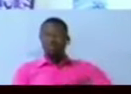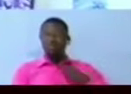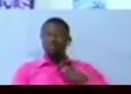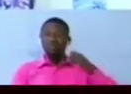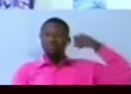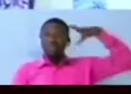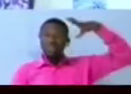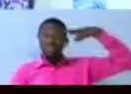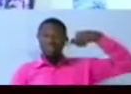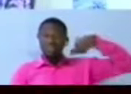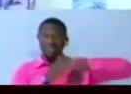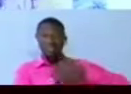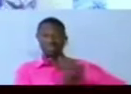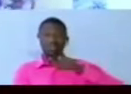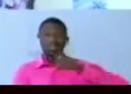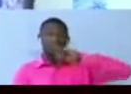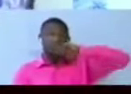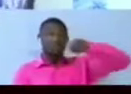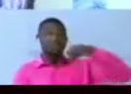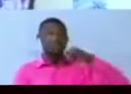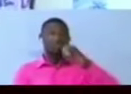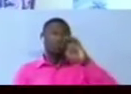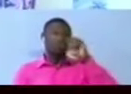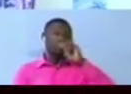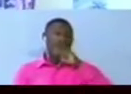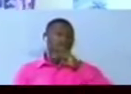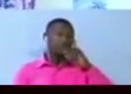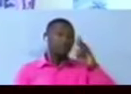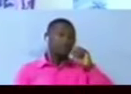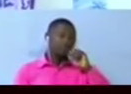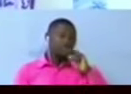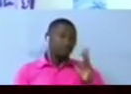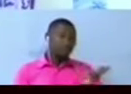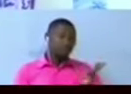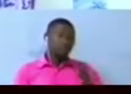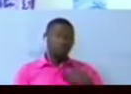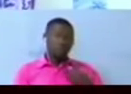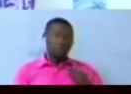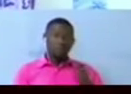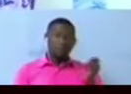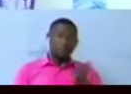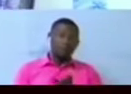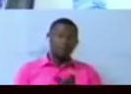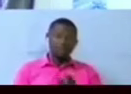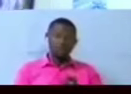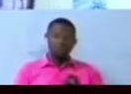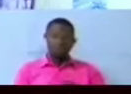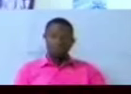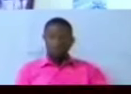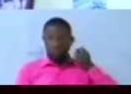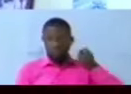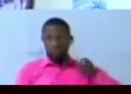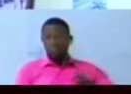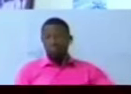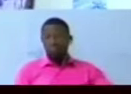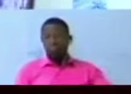in Jidda. Man dama dem jënda generator. I bought a generator. Generator list ba ko